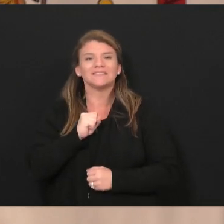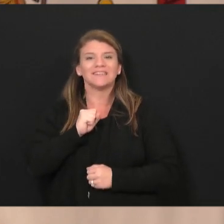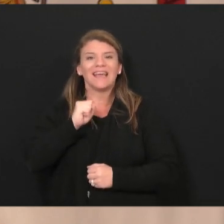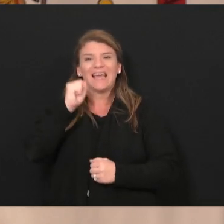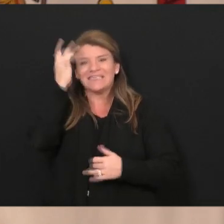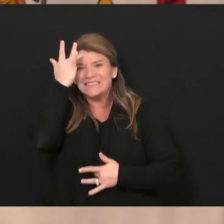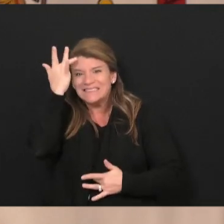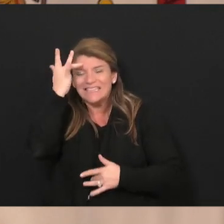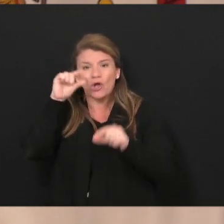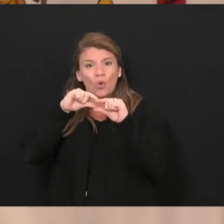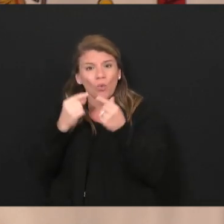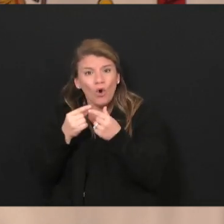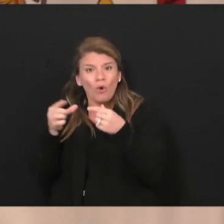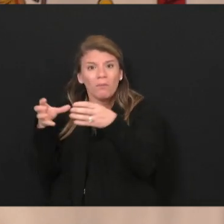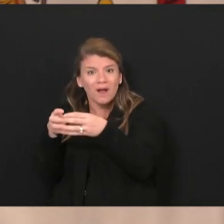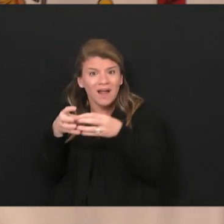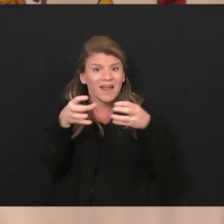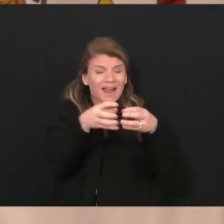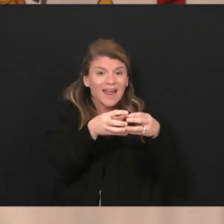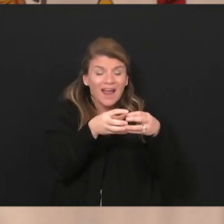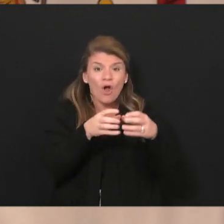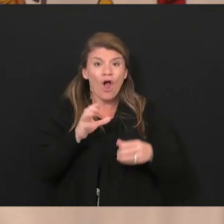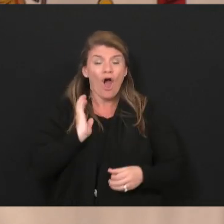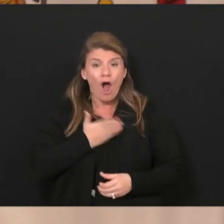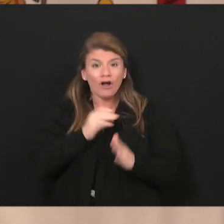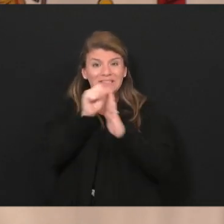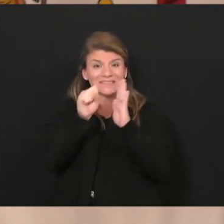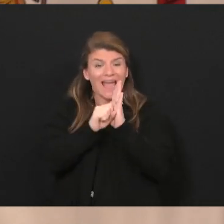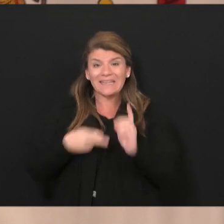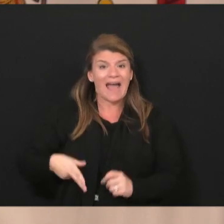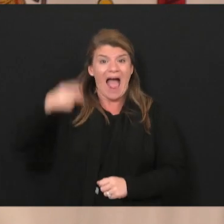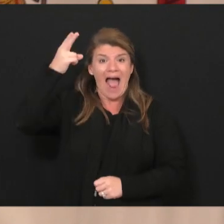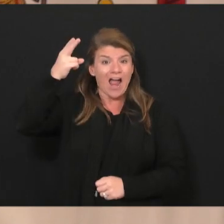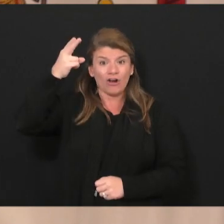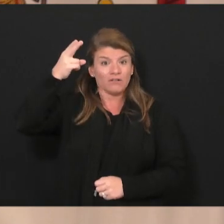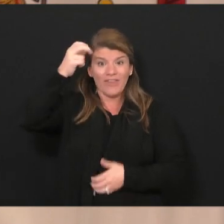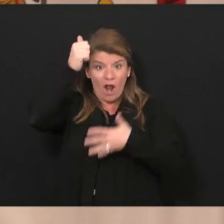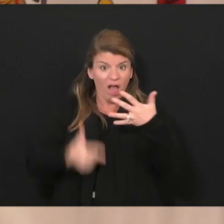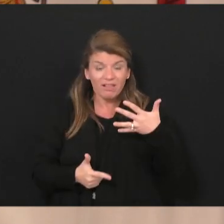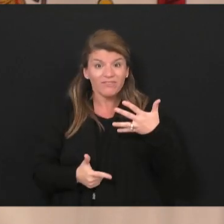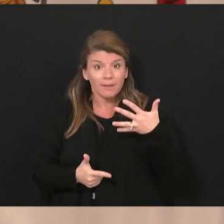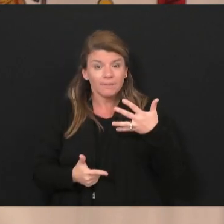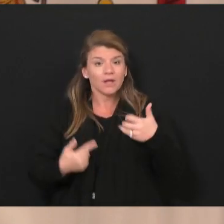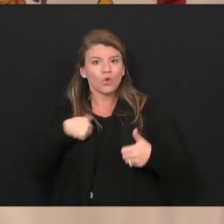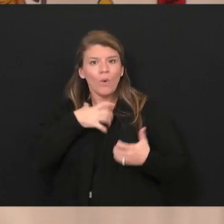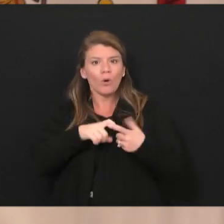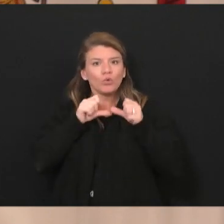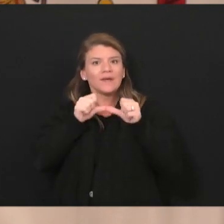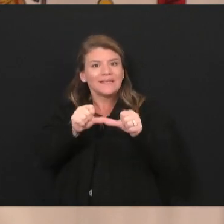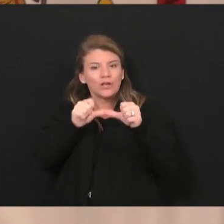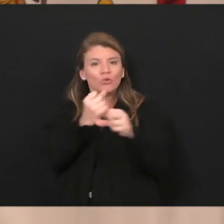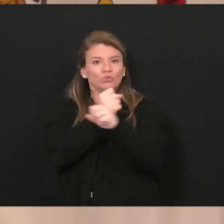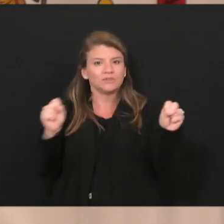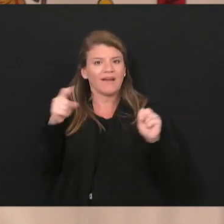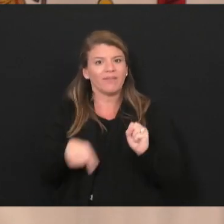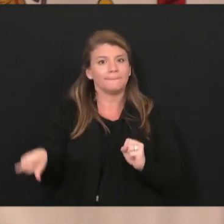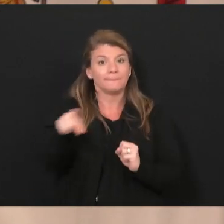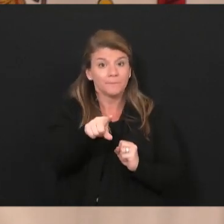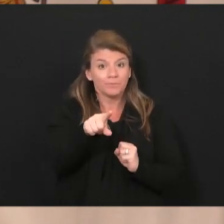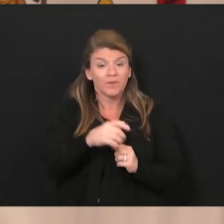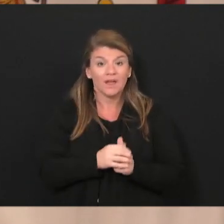ill populations that any state has. And we're doing it, you know, and so therefore I